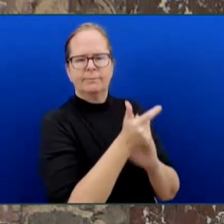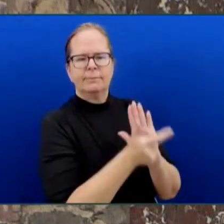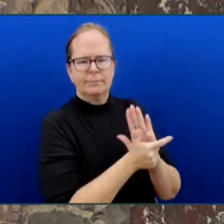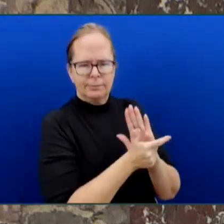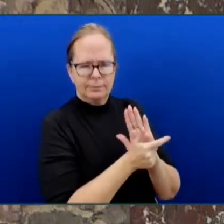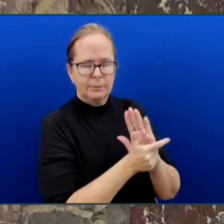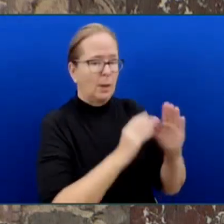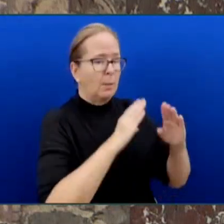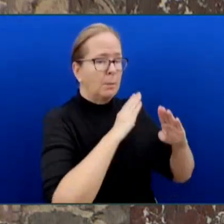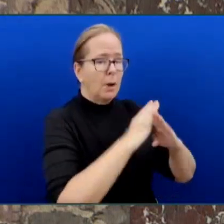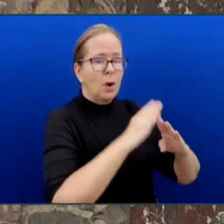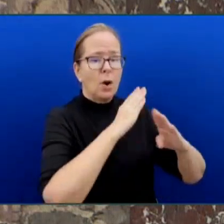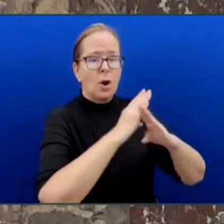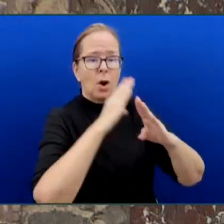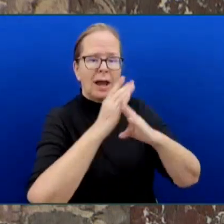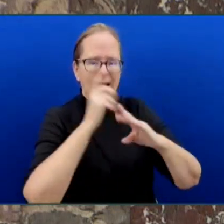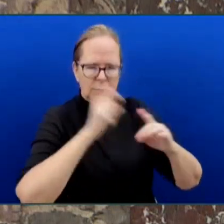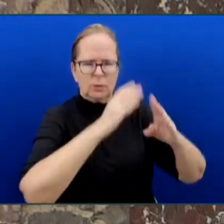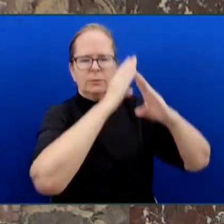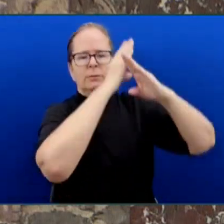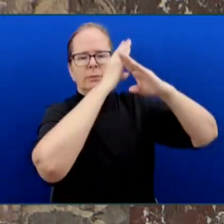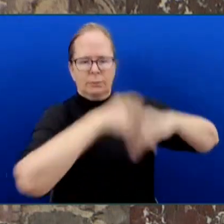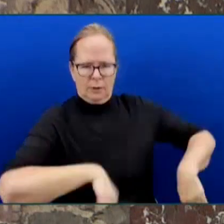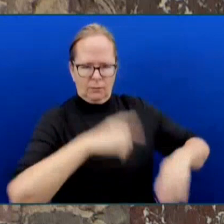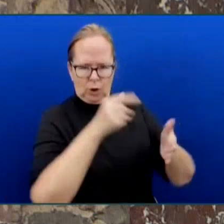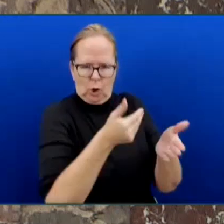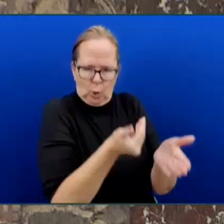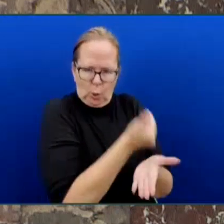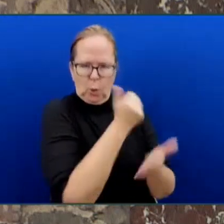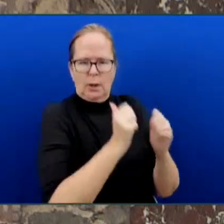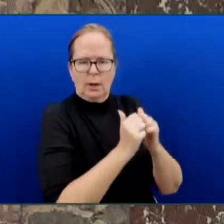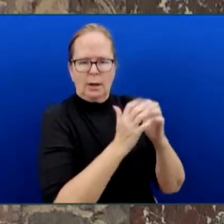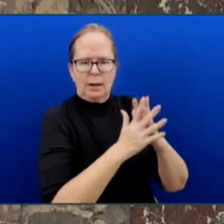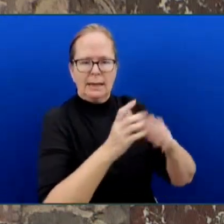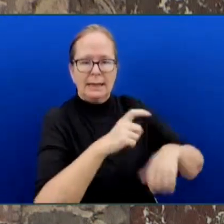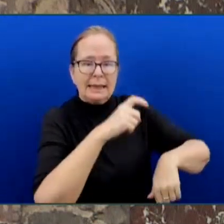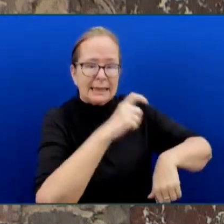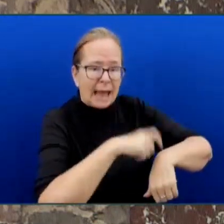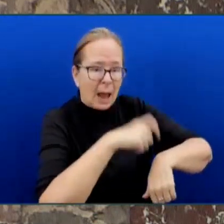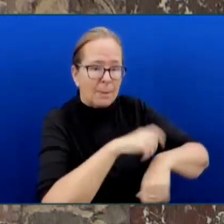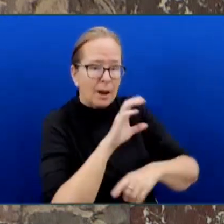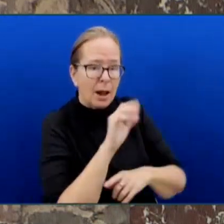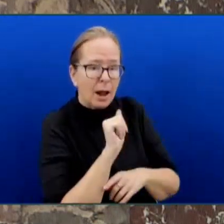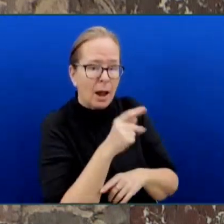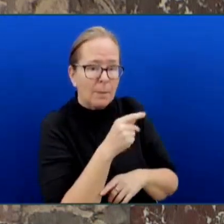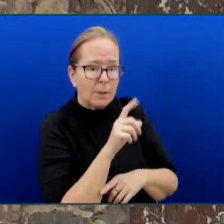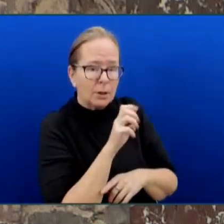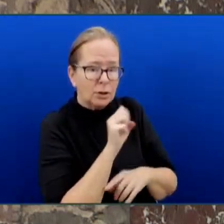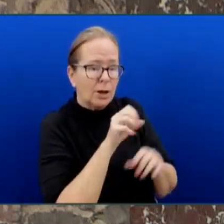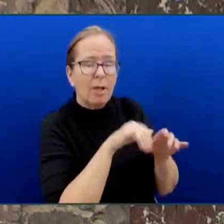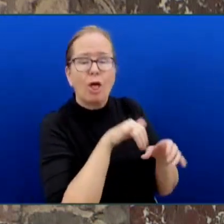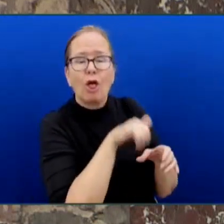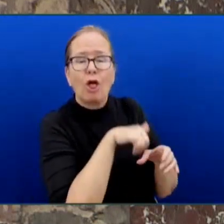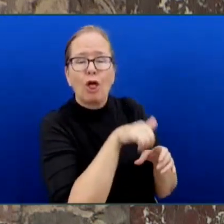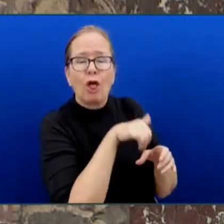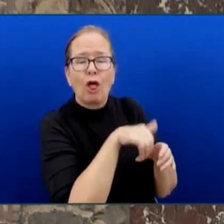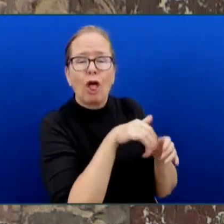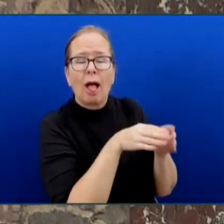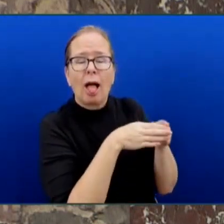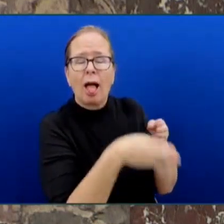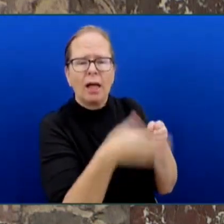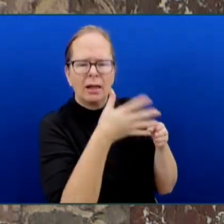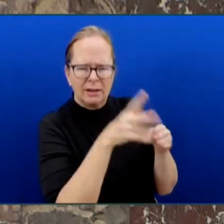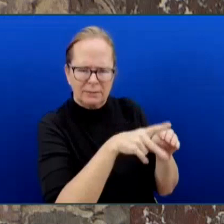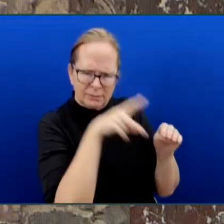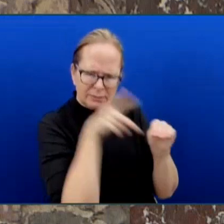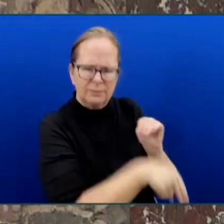time capsules. Let communities evolve." And then Simrath Grewal, quote, tweeted Dylan and said, quote, "Dylan and I have been